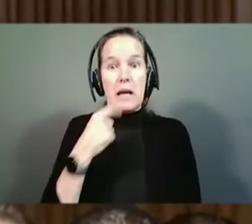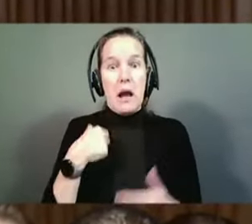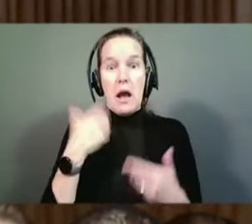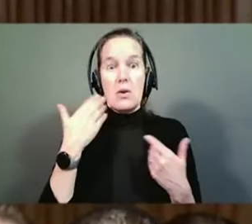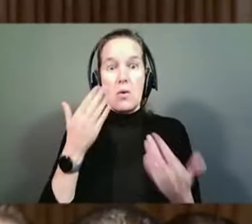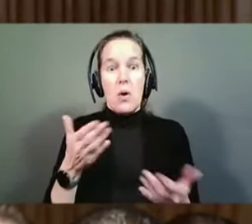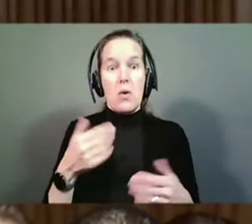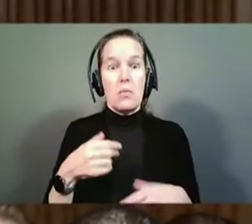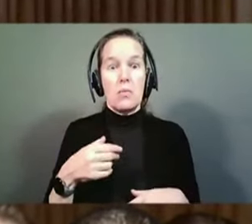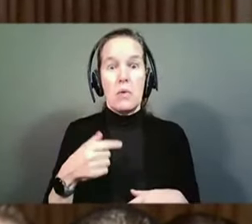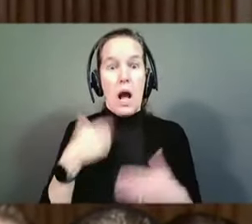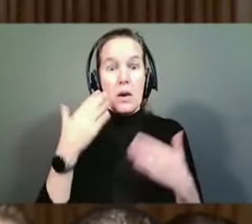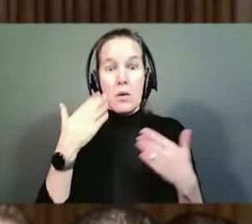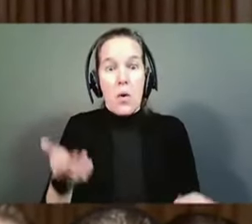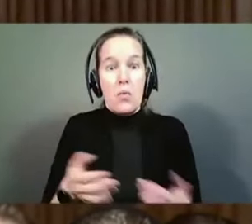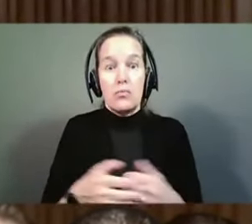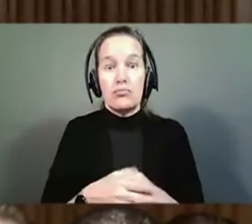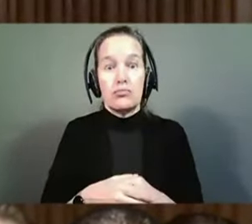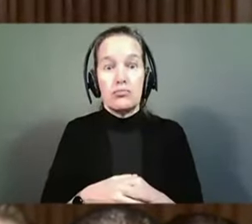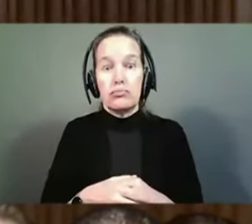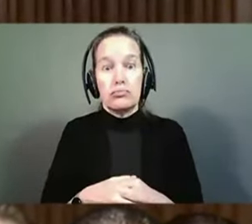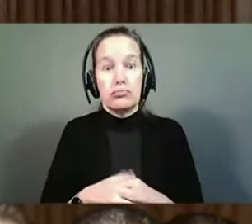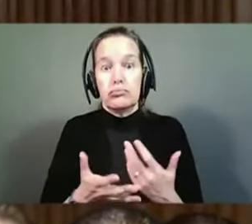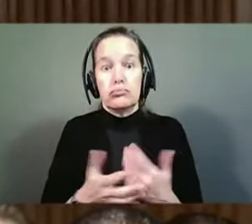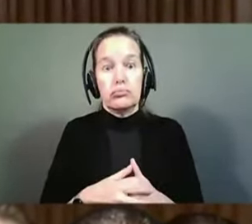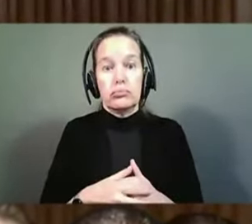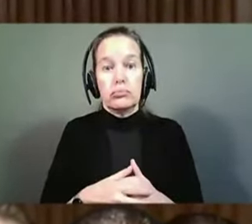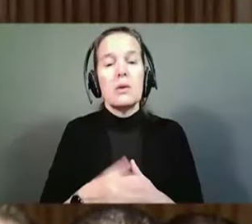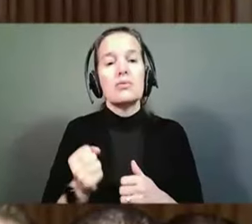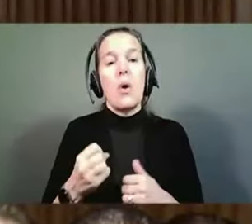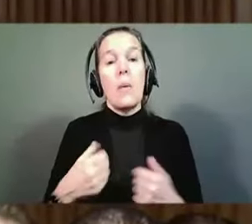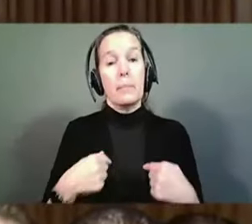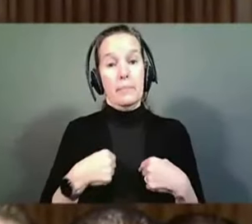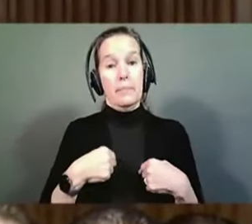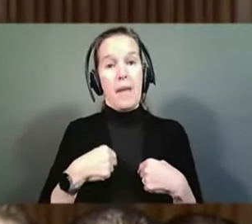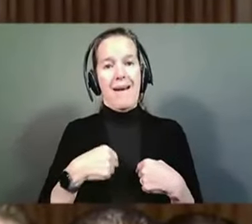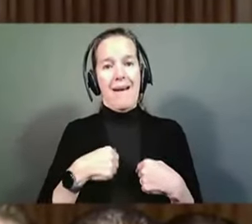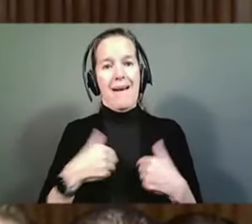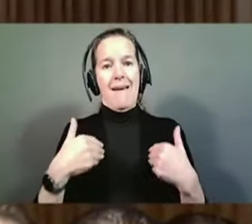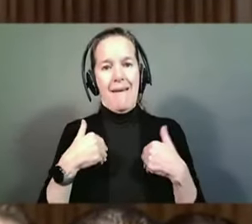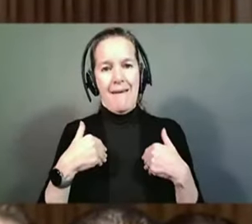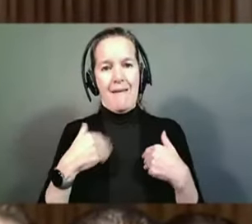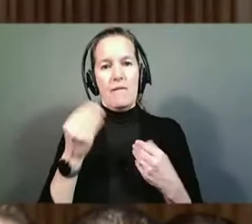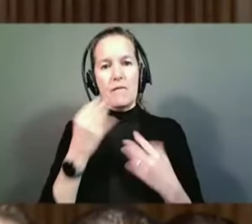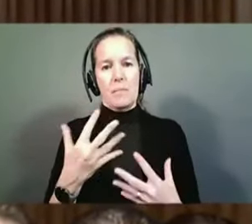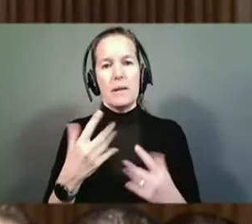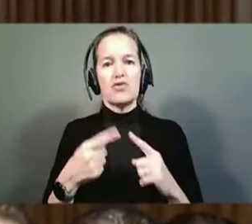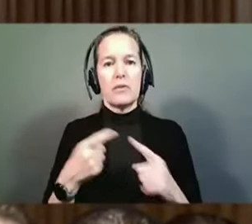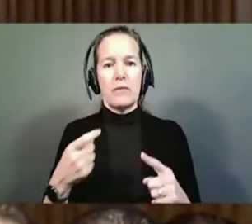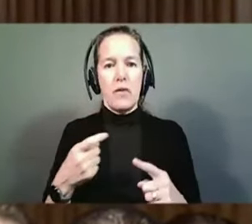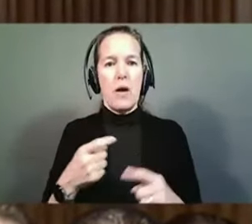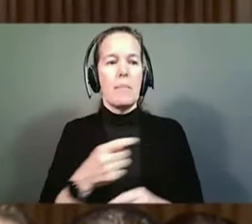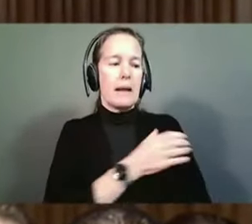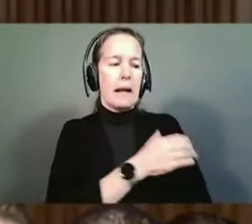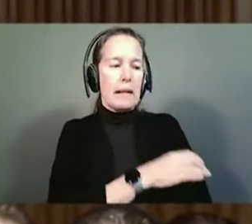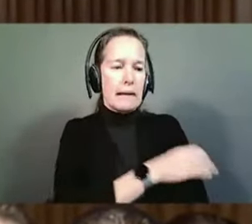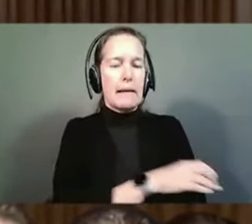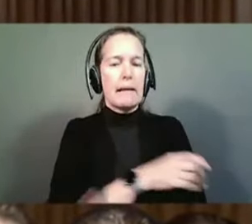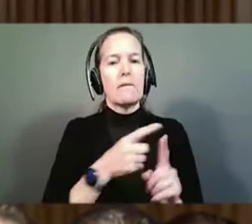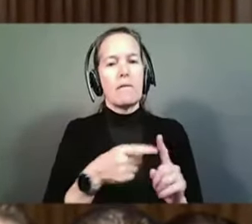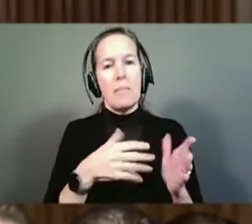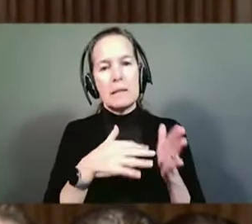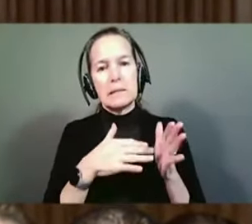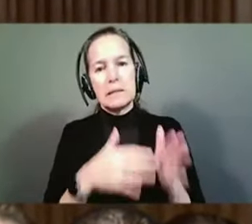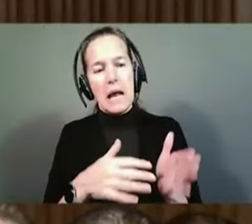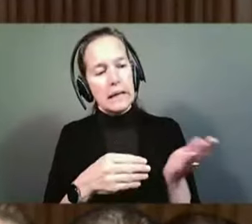know. So what I do is, because I've got the information from the clinic and the study and stuff, I tell them what I know.